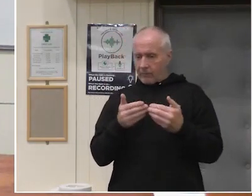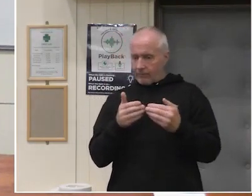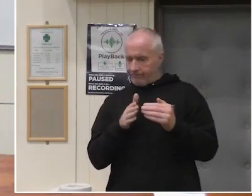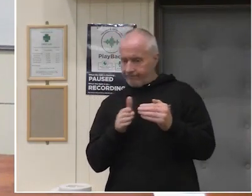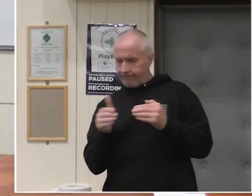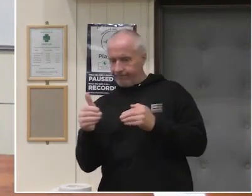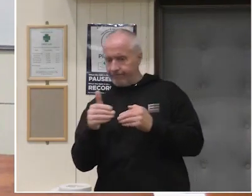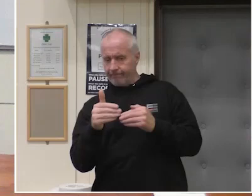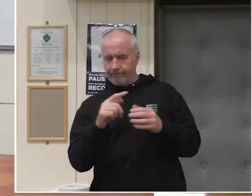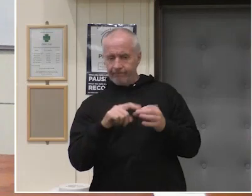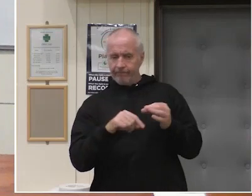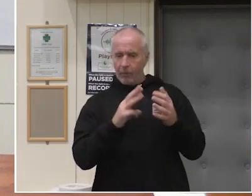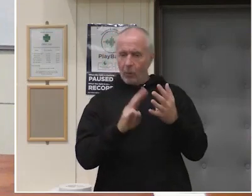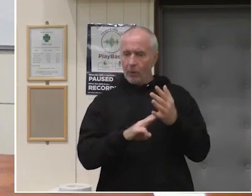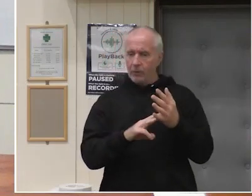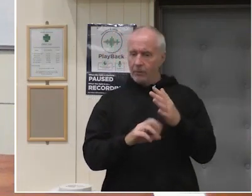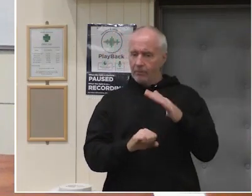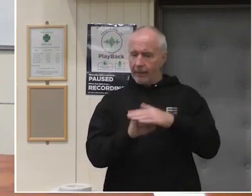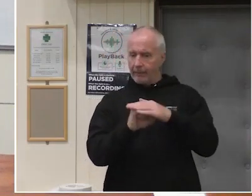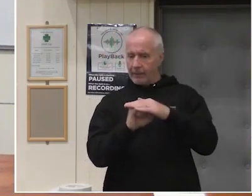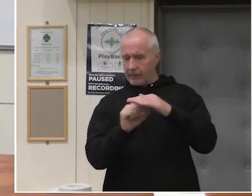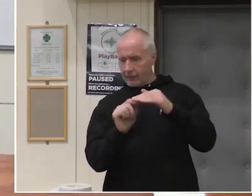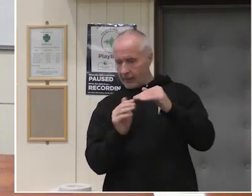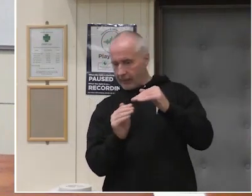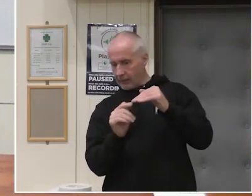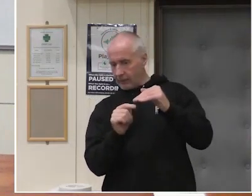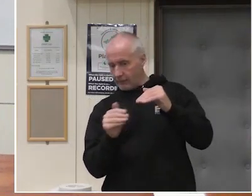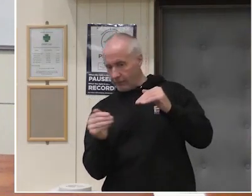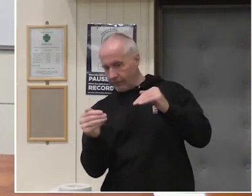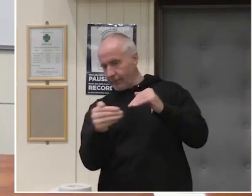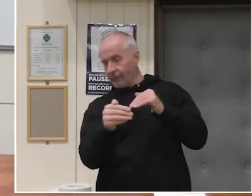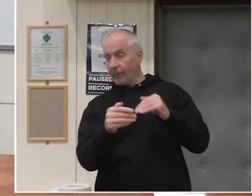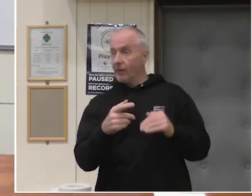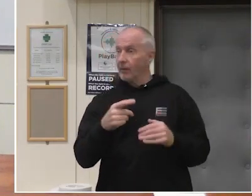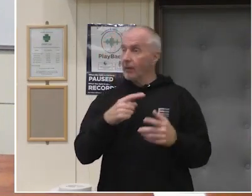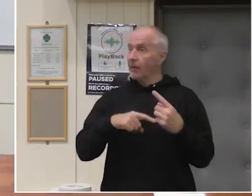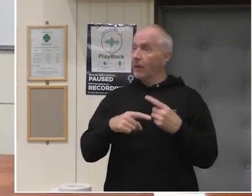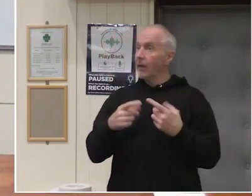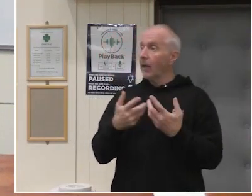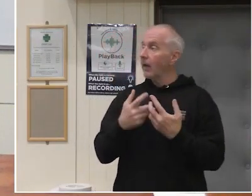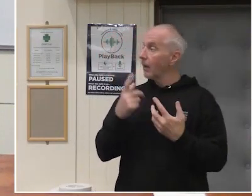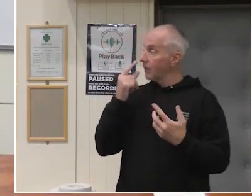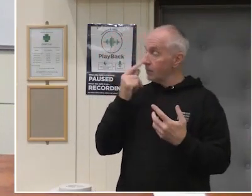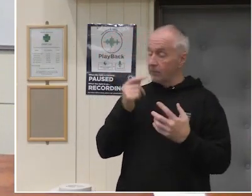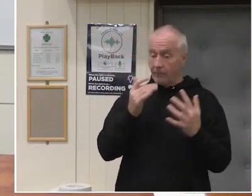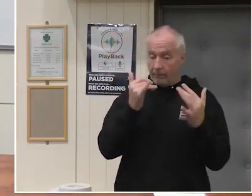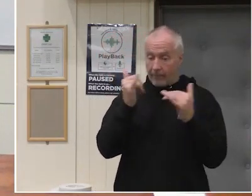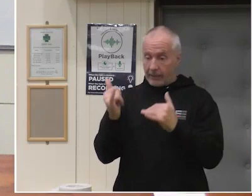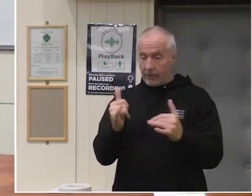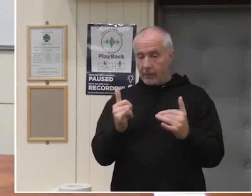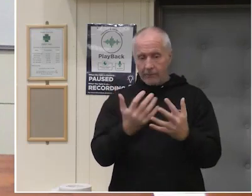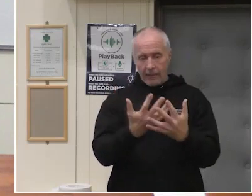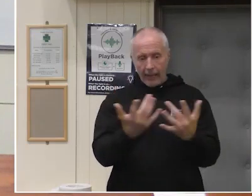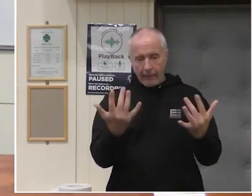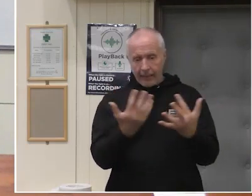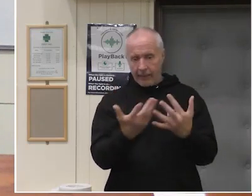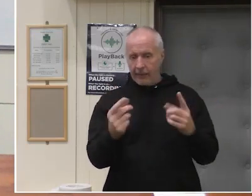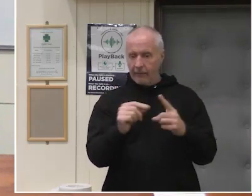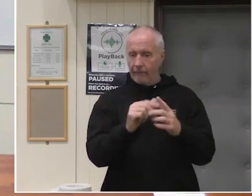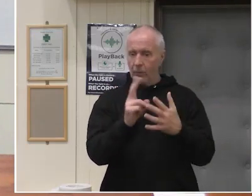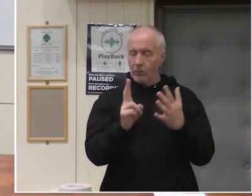is to be able to just measure the numbers of